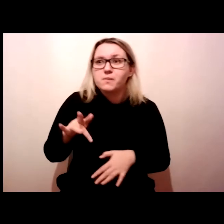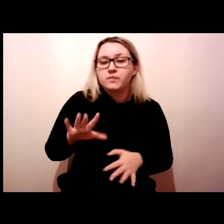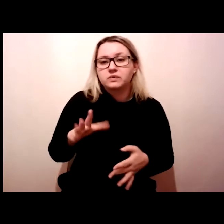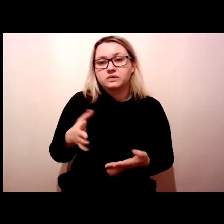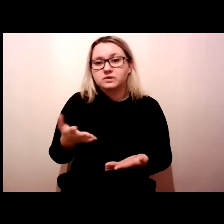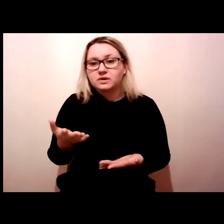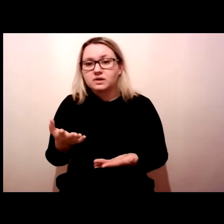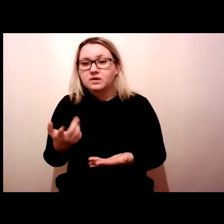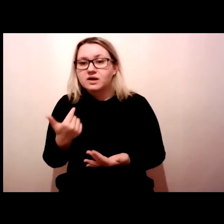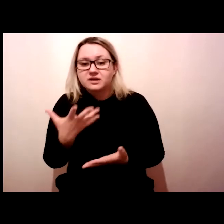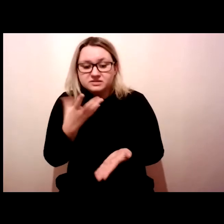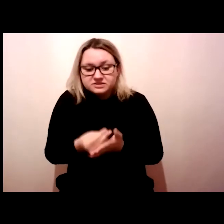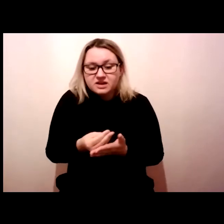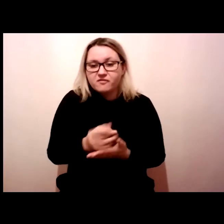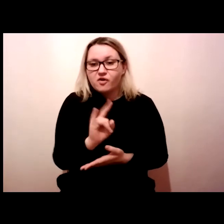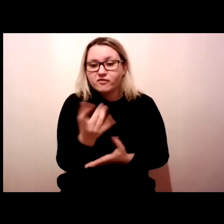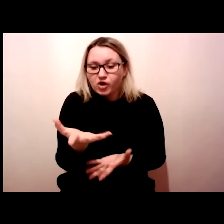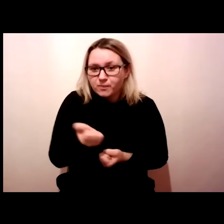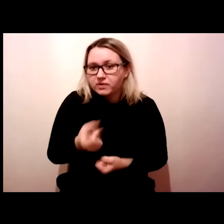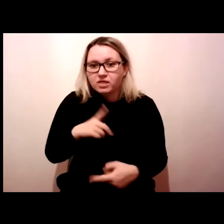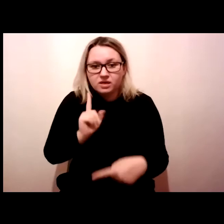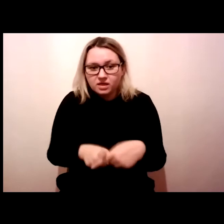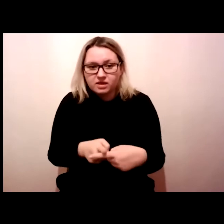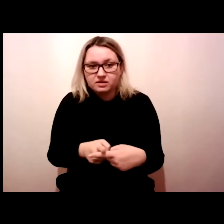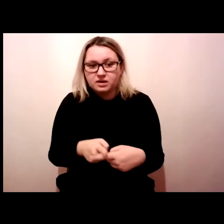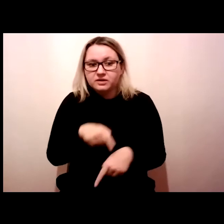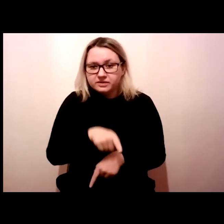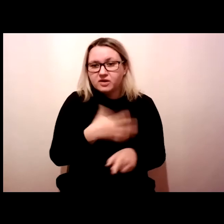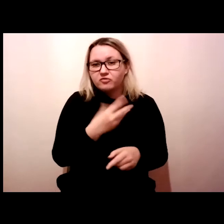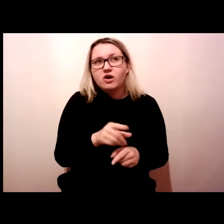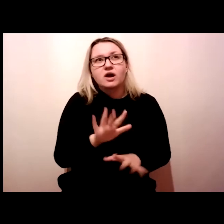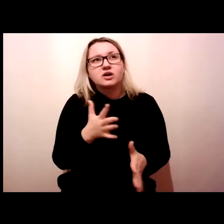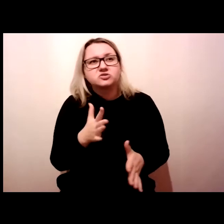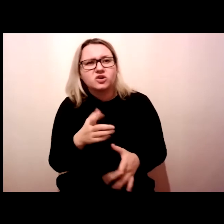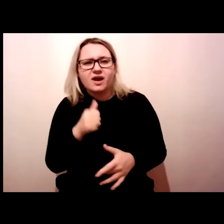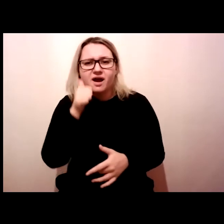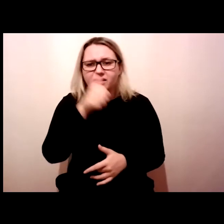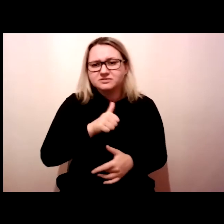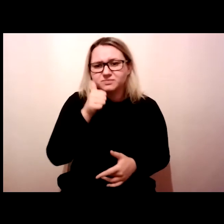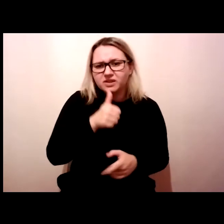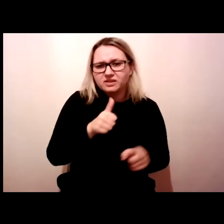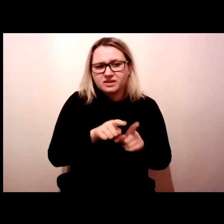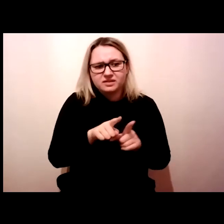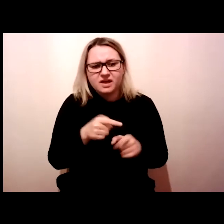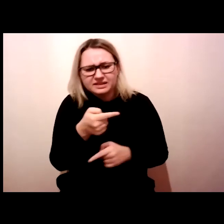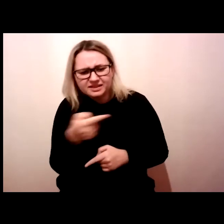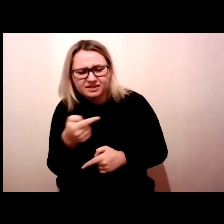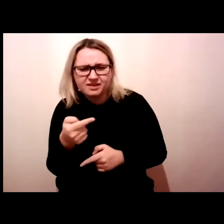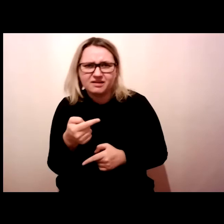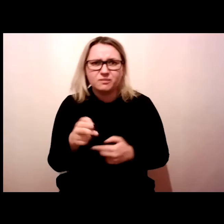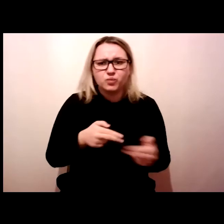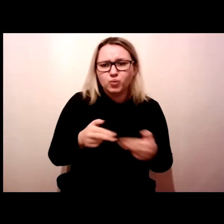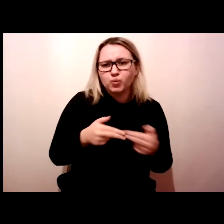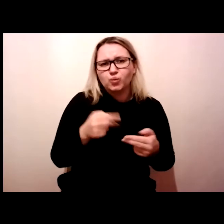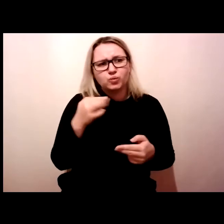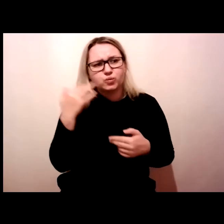for negali parents, priimti savo vaiko, tau yra it is hard for me even svarbiau to tavo kažkokie understand the asmeniniai situation neigiami when you nusiteikimai, can't accept